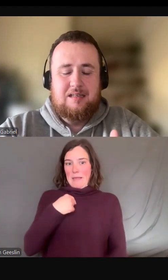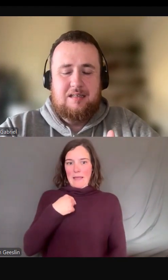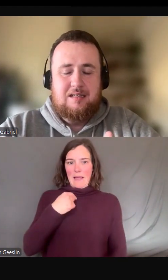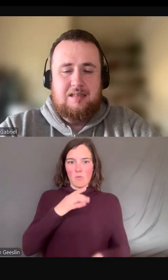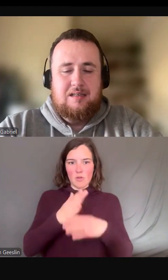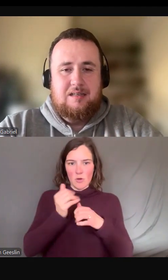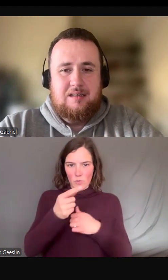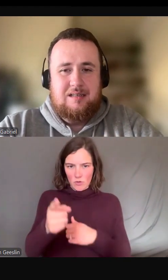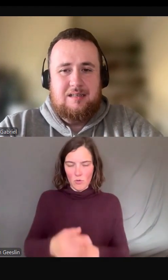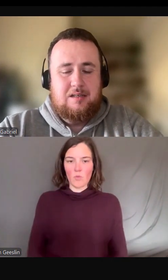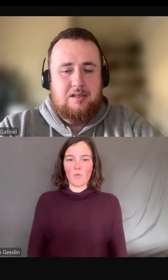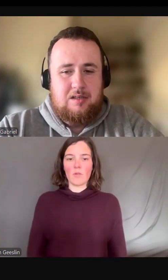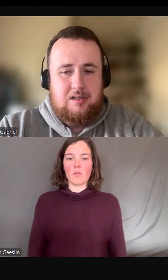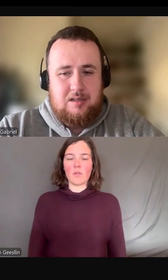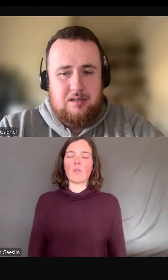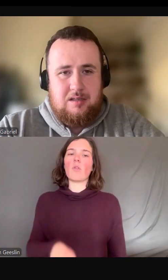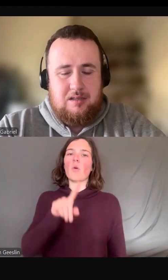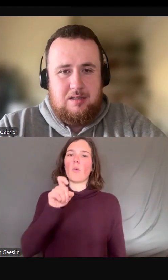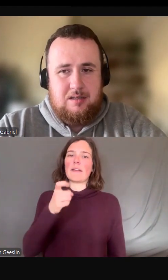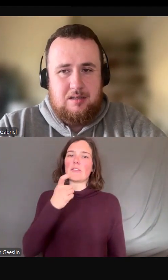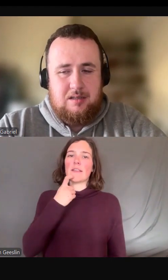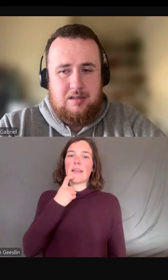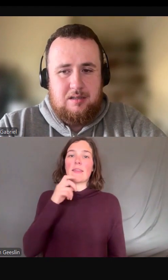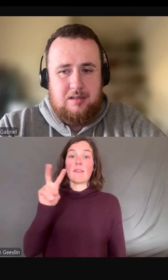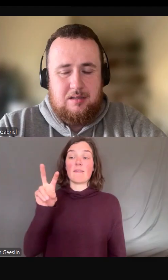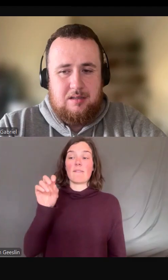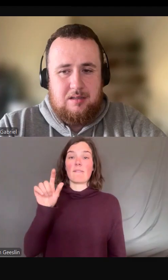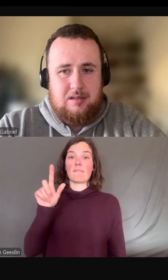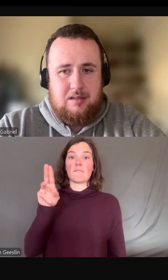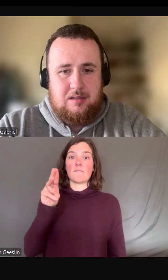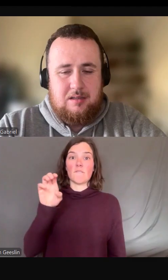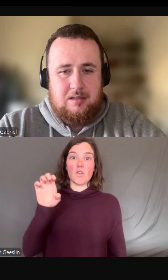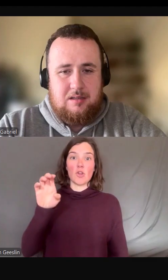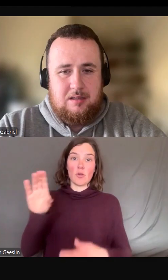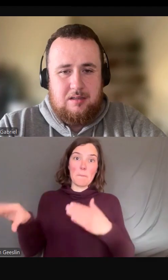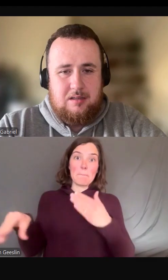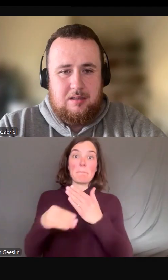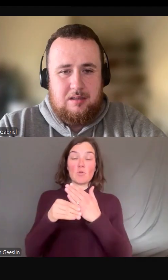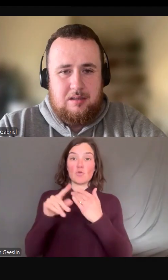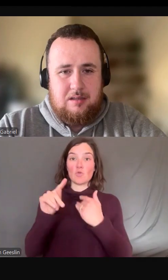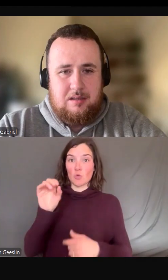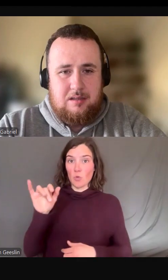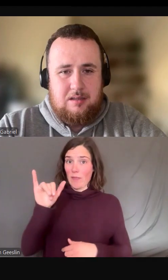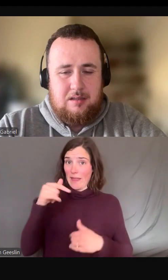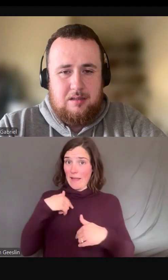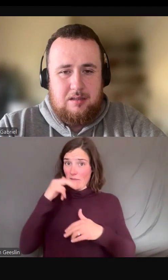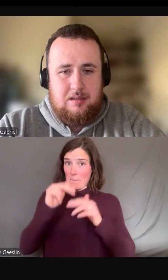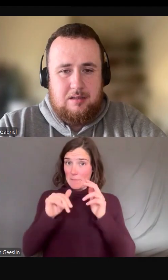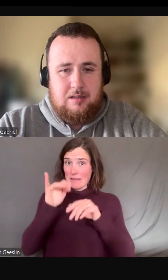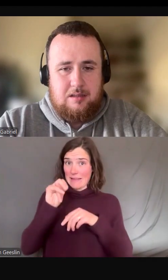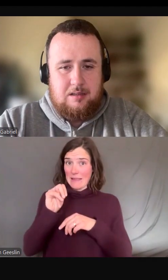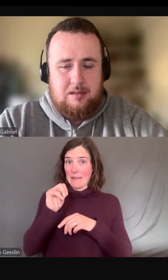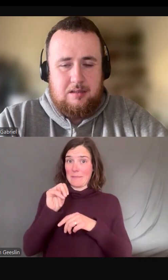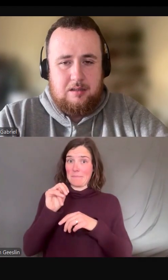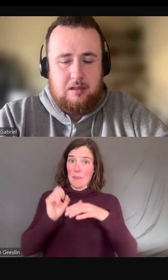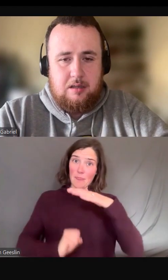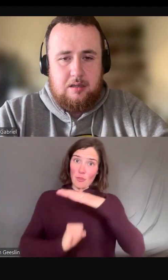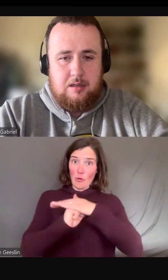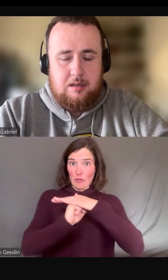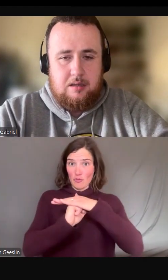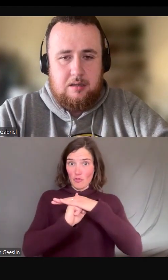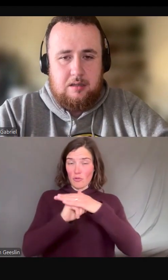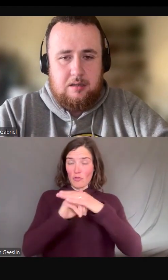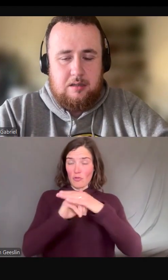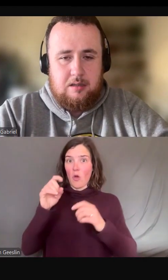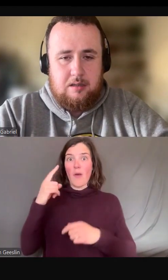the question is, does the volume booster tool have a built-in maximum threshold so sound is